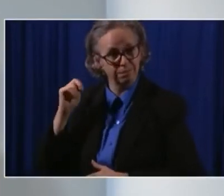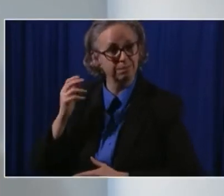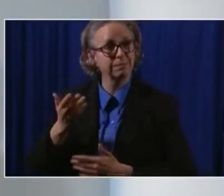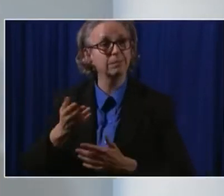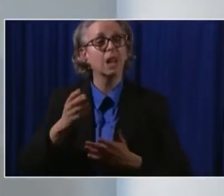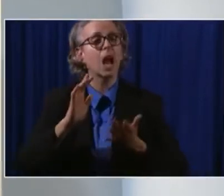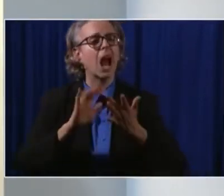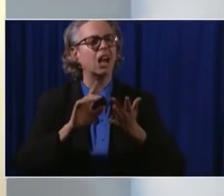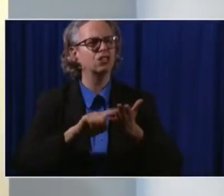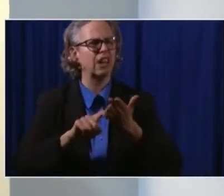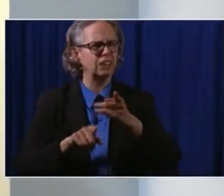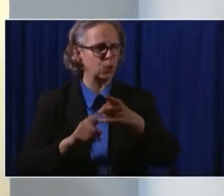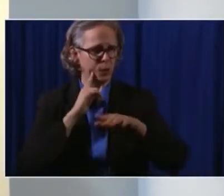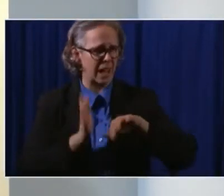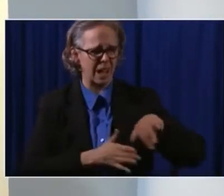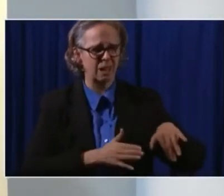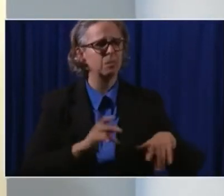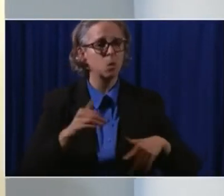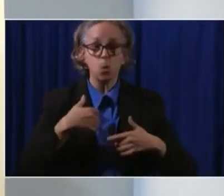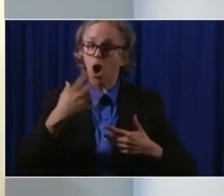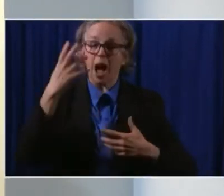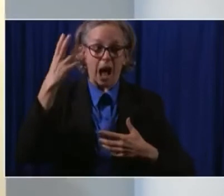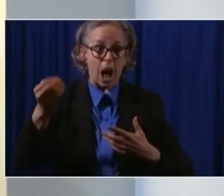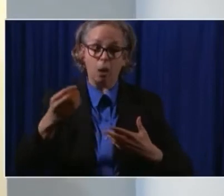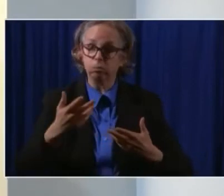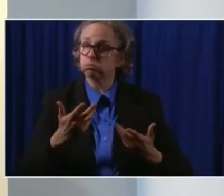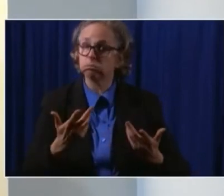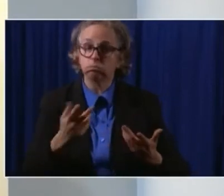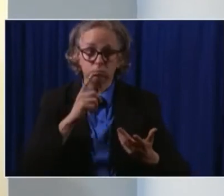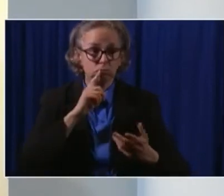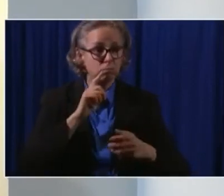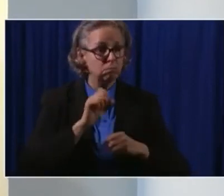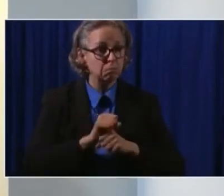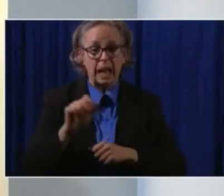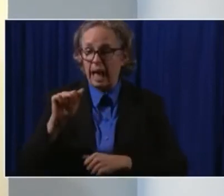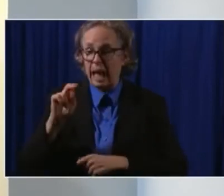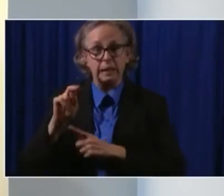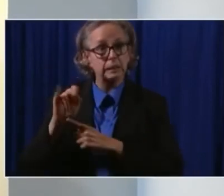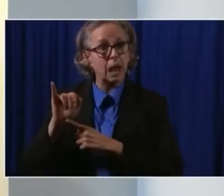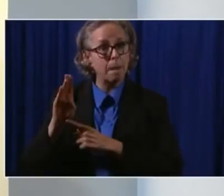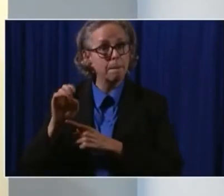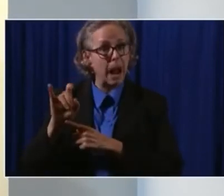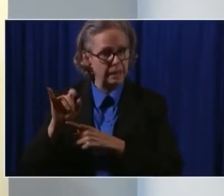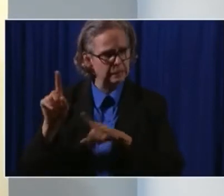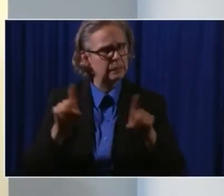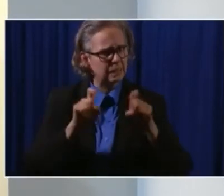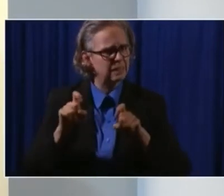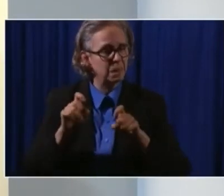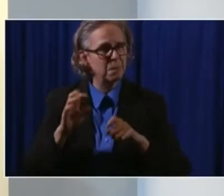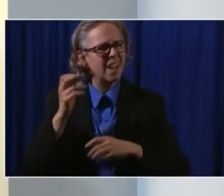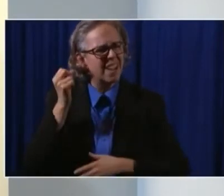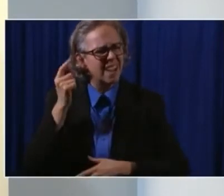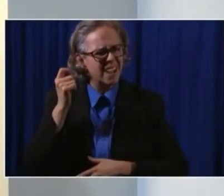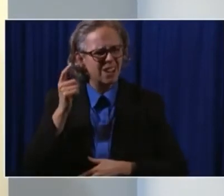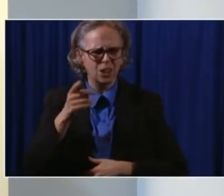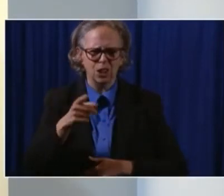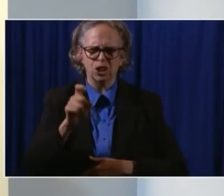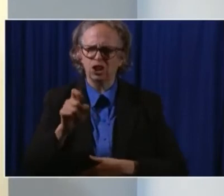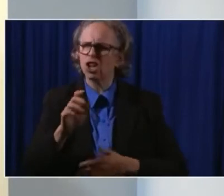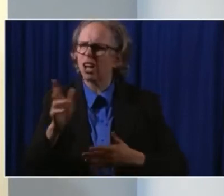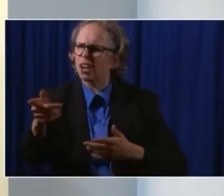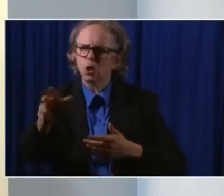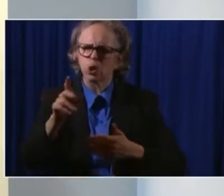own antibody test. But I would check, Jack, with the American Red Cross. They've been reporting numbers that show that the number of people, because